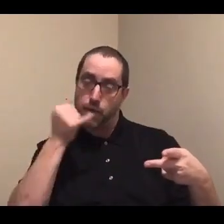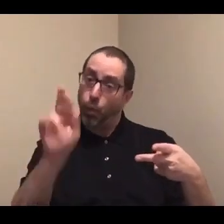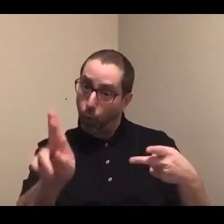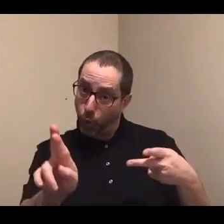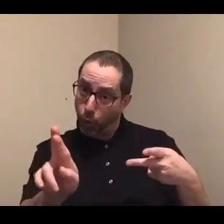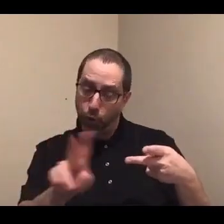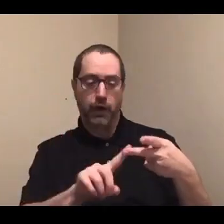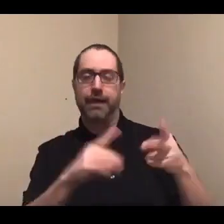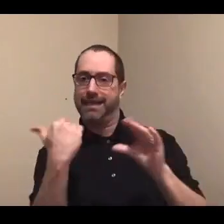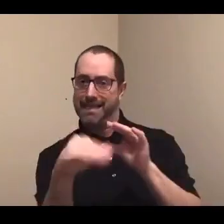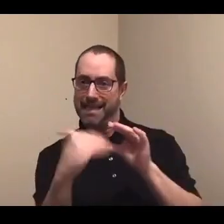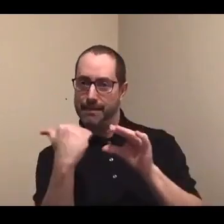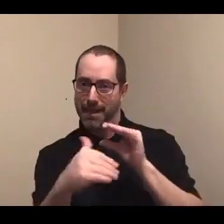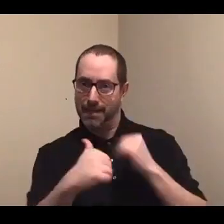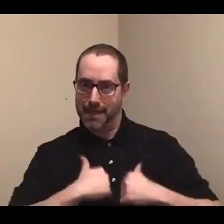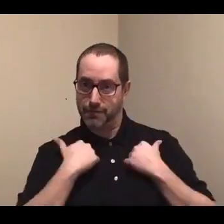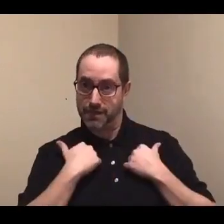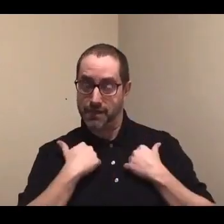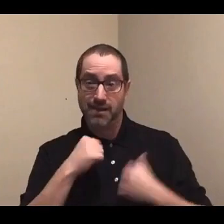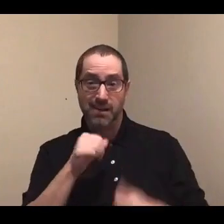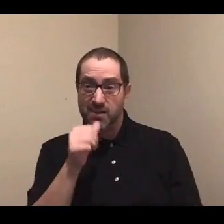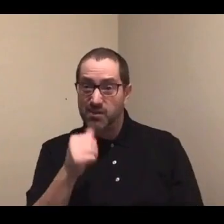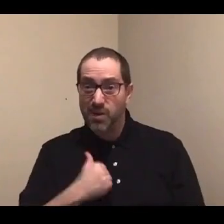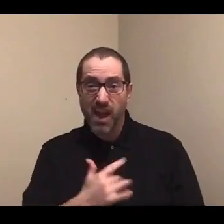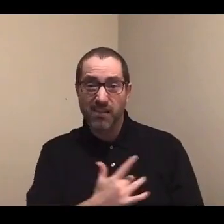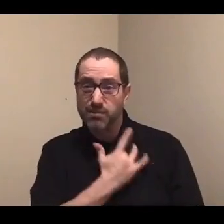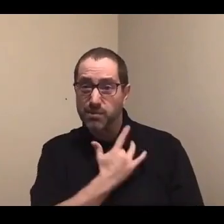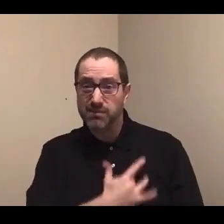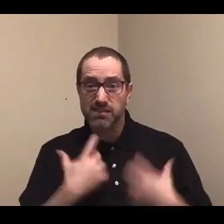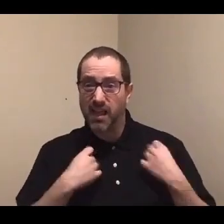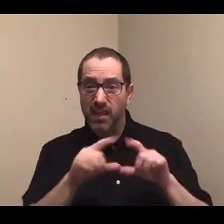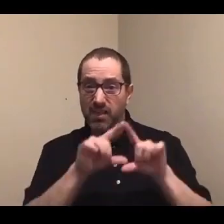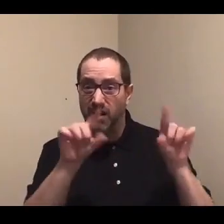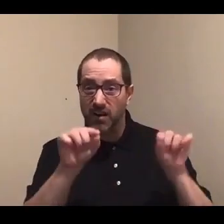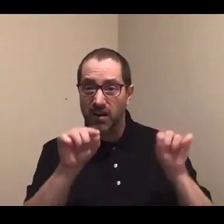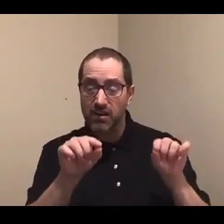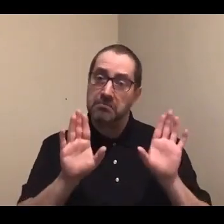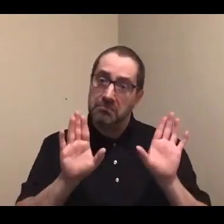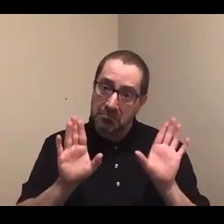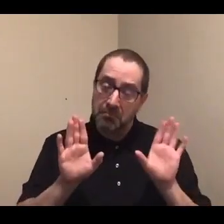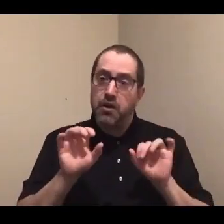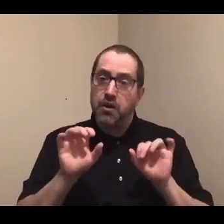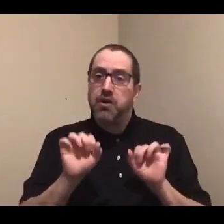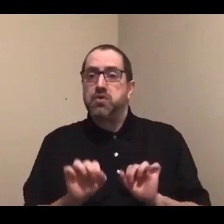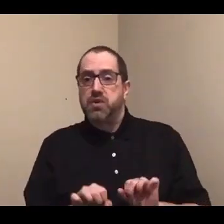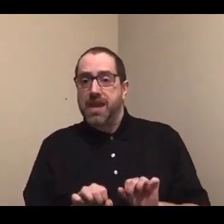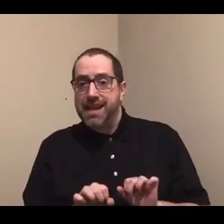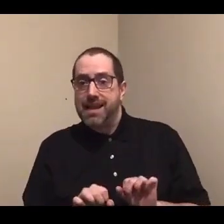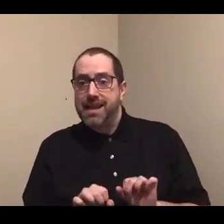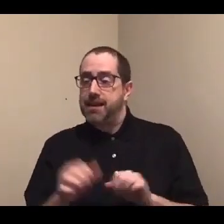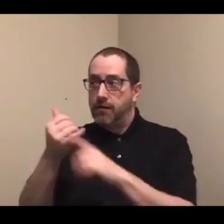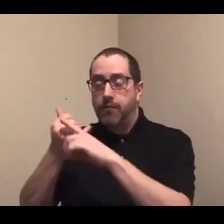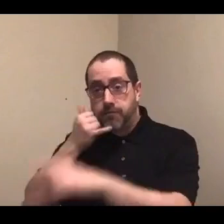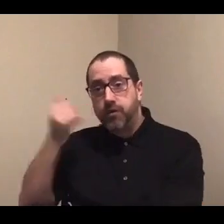not have a provincial health card, or email and phone number, you are able to call the